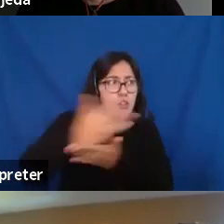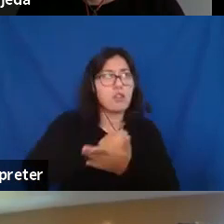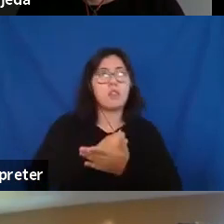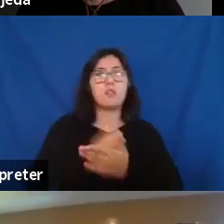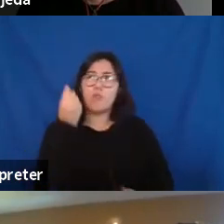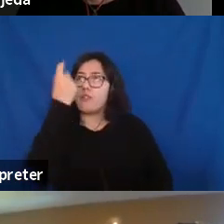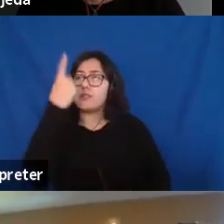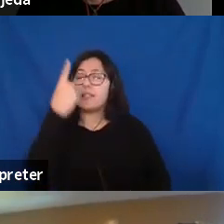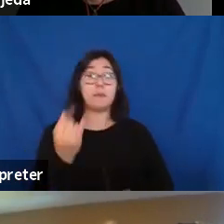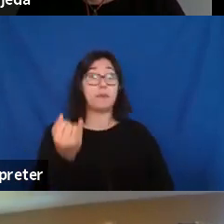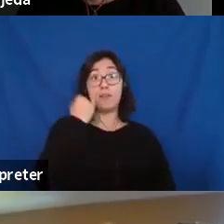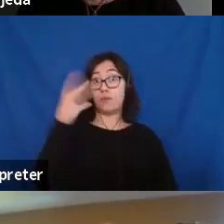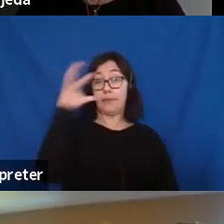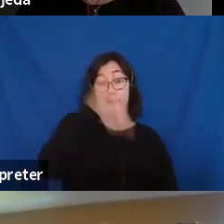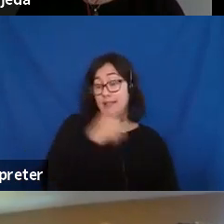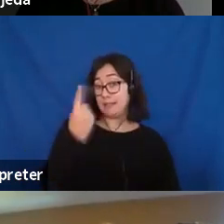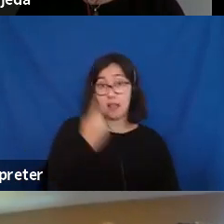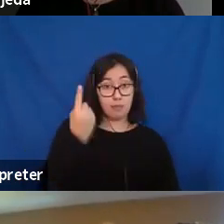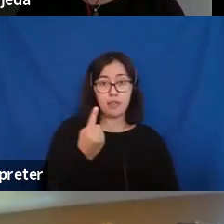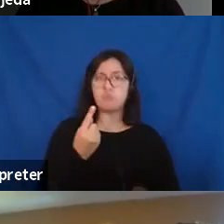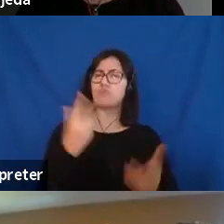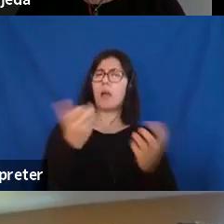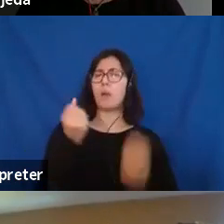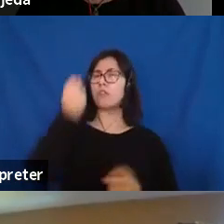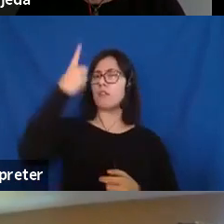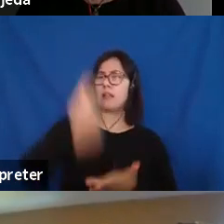miss something, help us understand that.